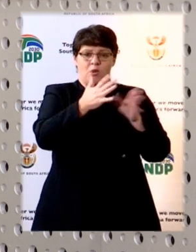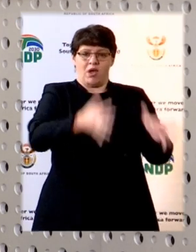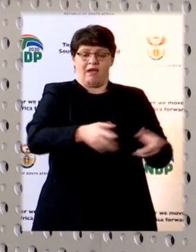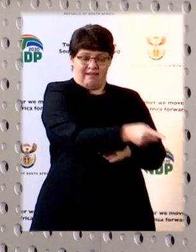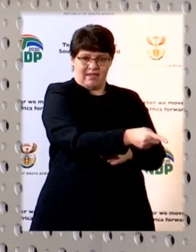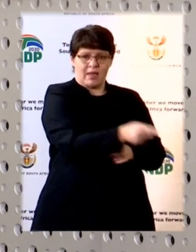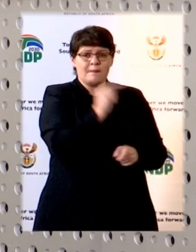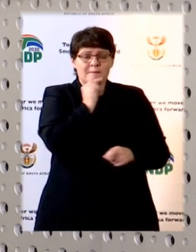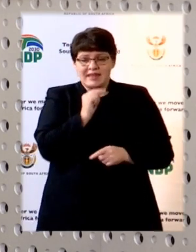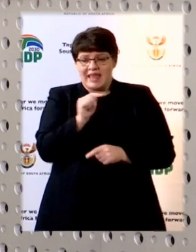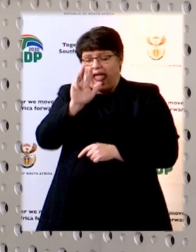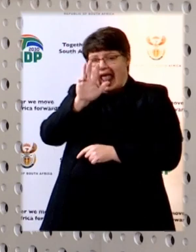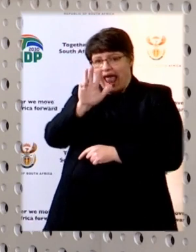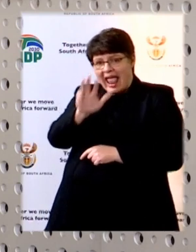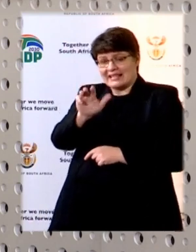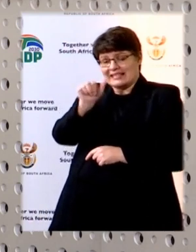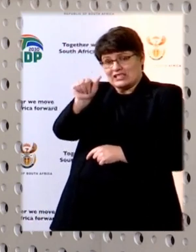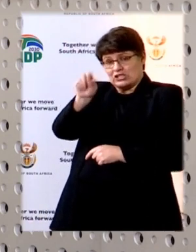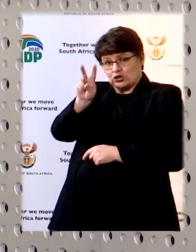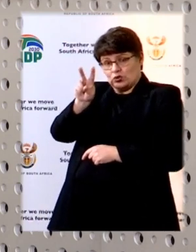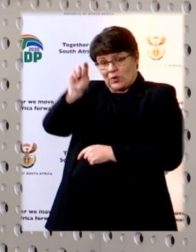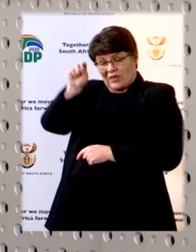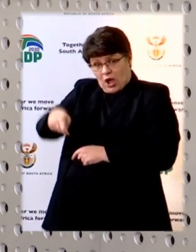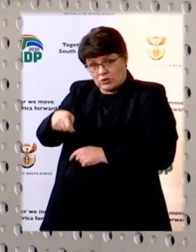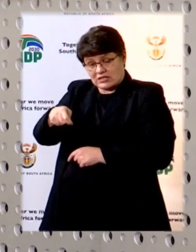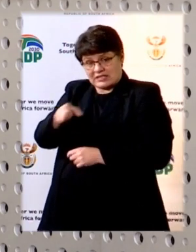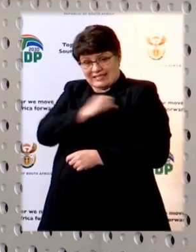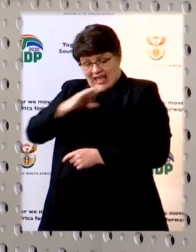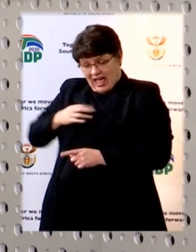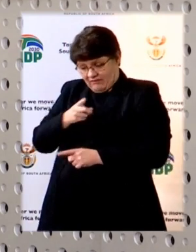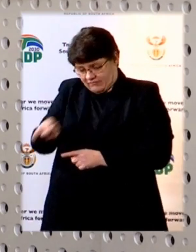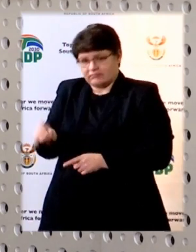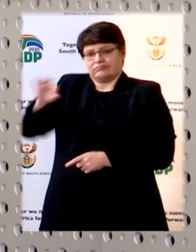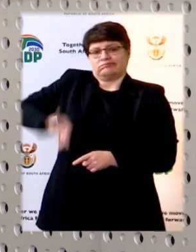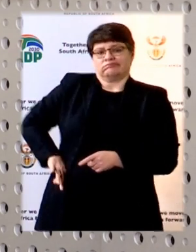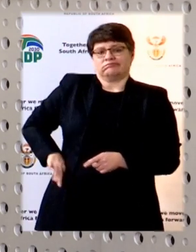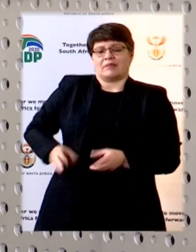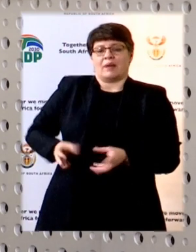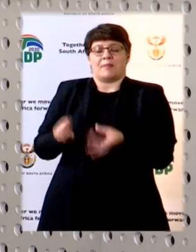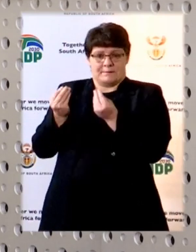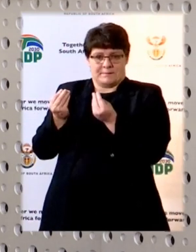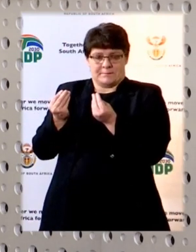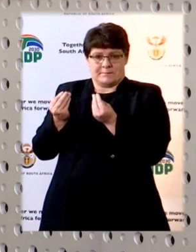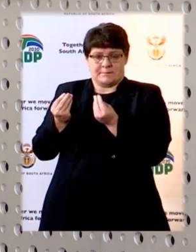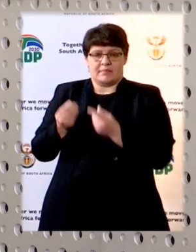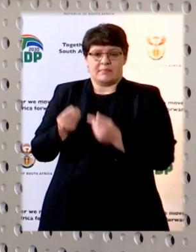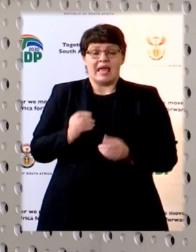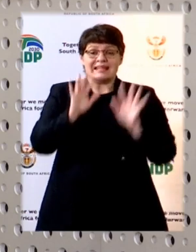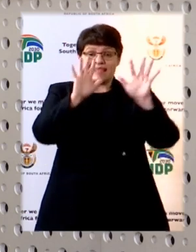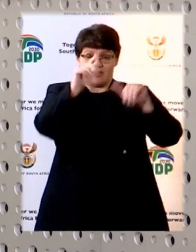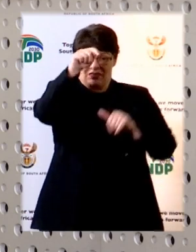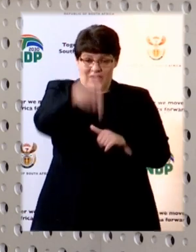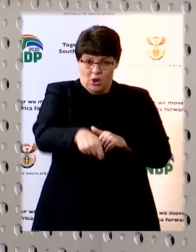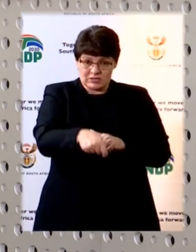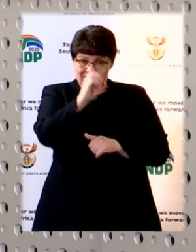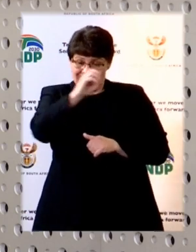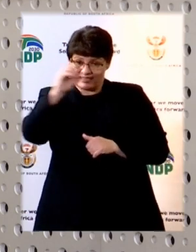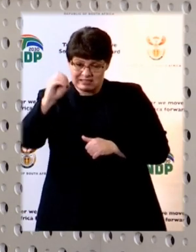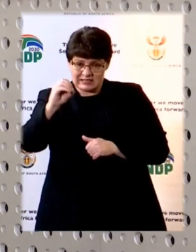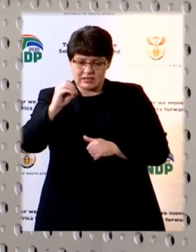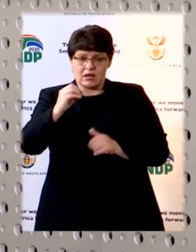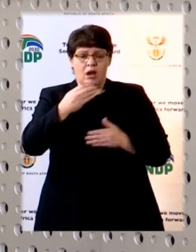than 862,000 employees will receive their benefits. About 10,000 applications could not